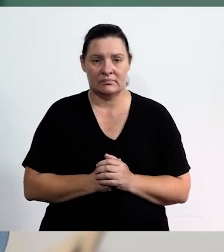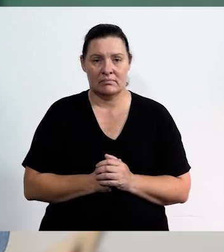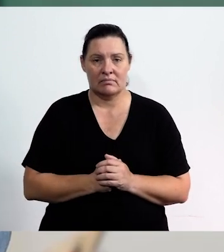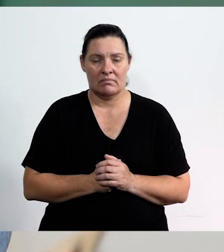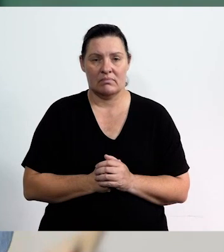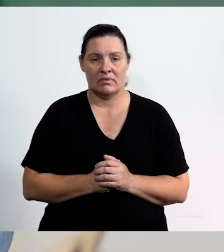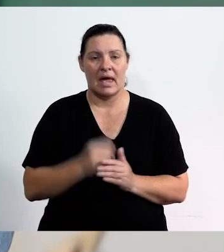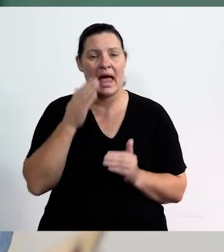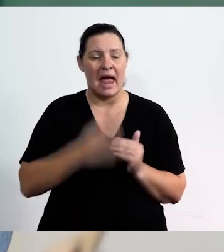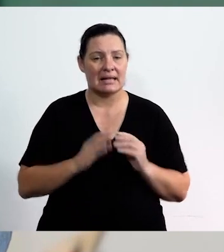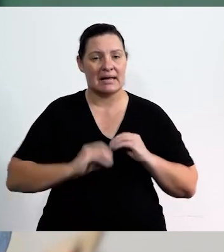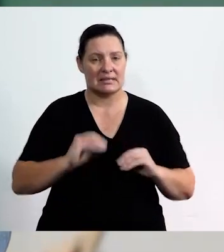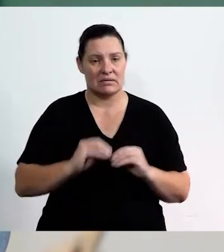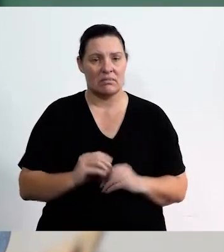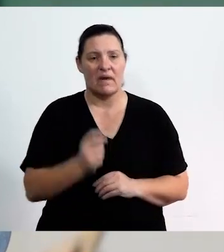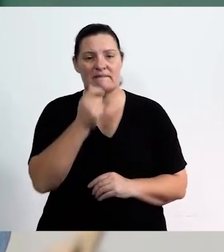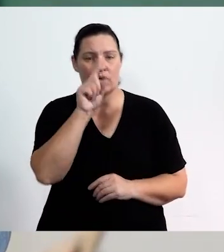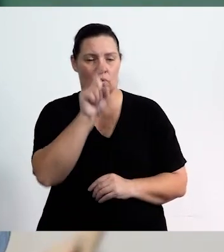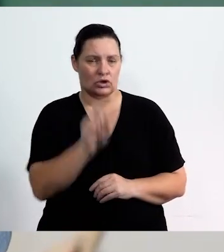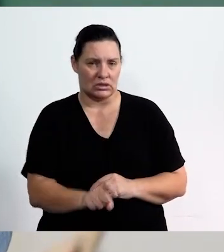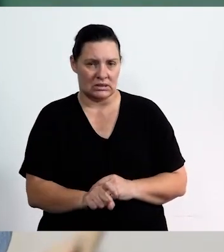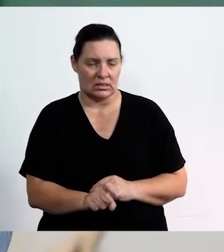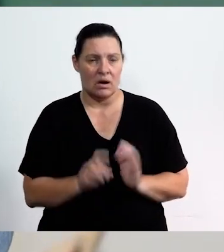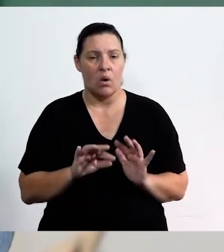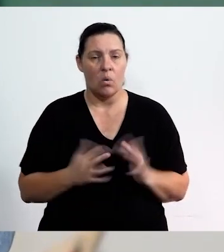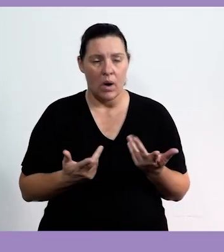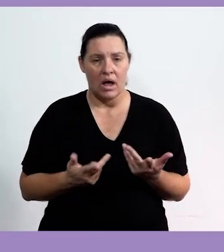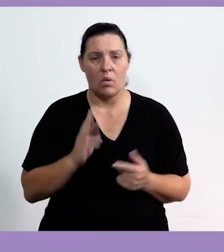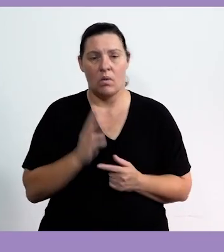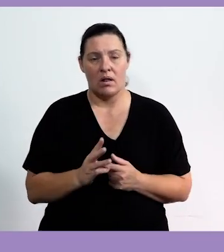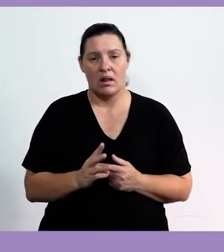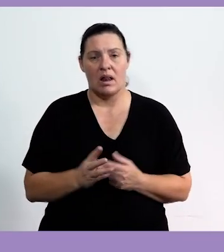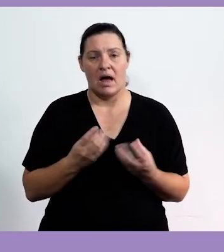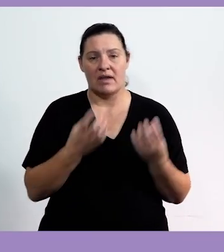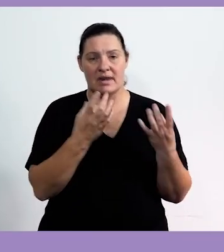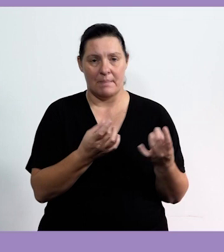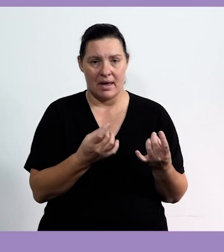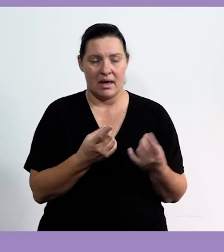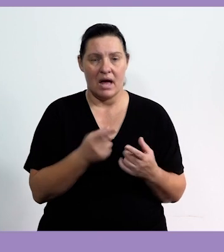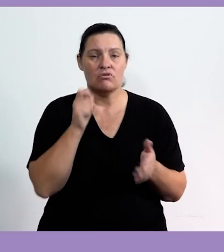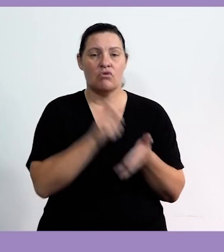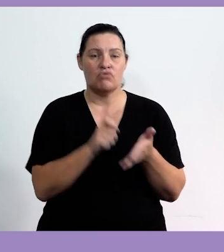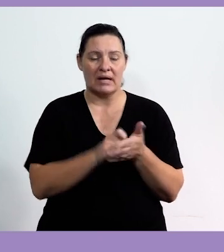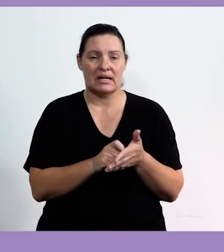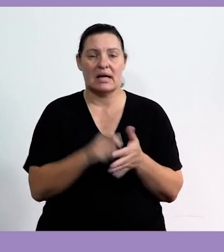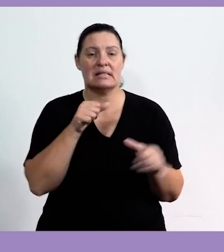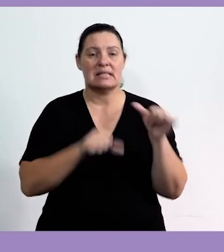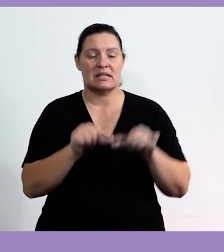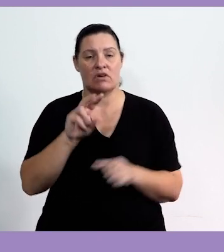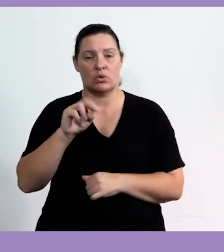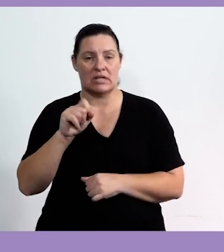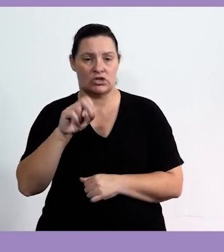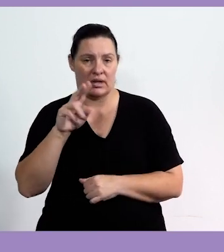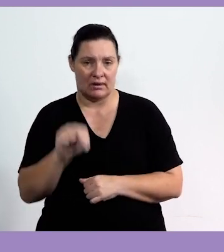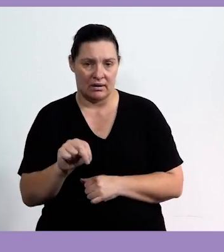negative. Let's end our lesson with just these few questions where we are going to have this number, and when we write it in